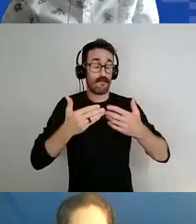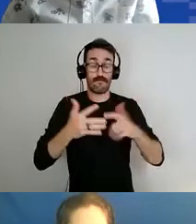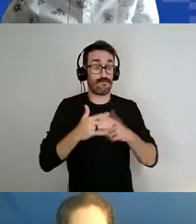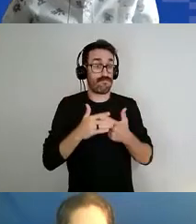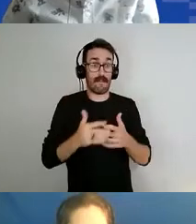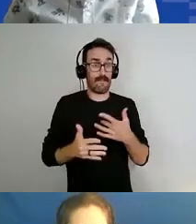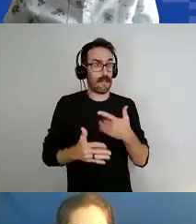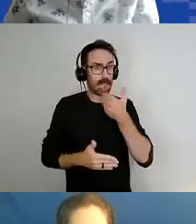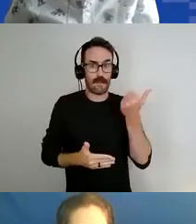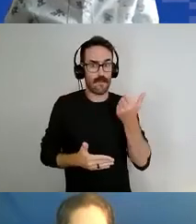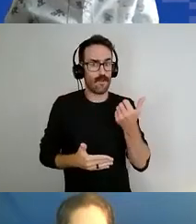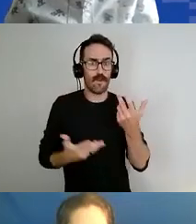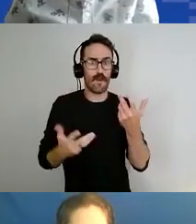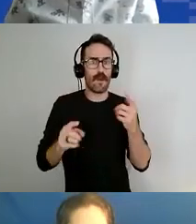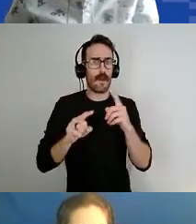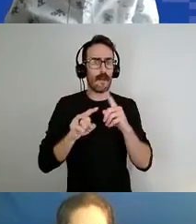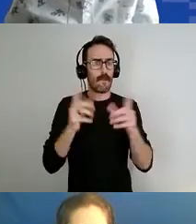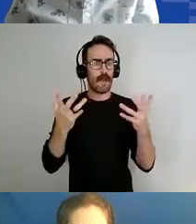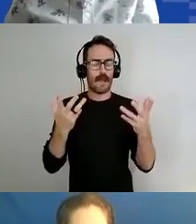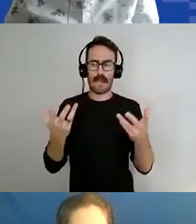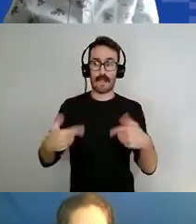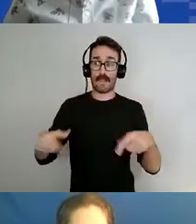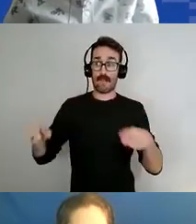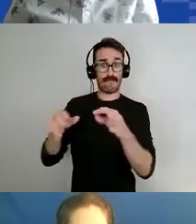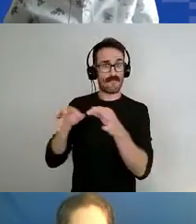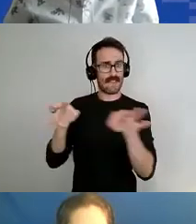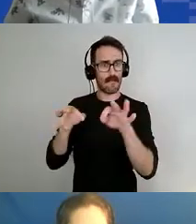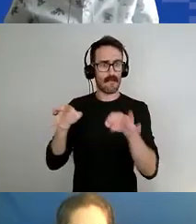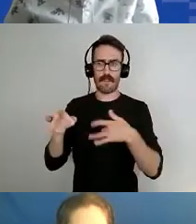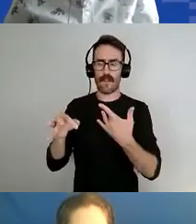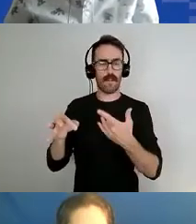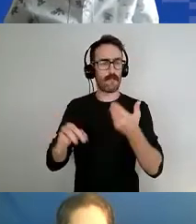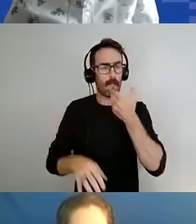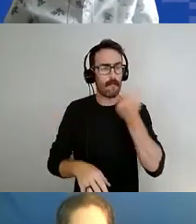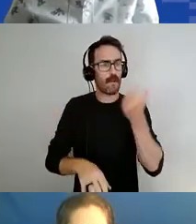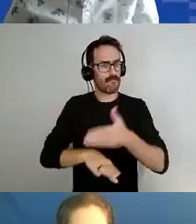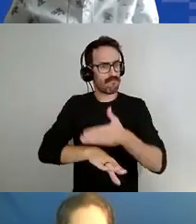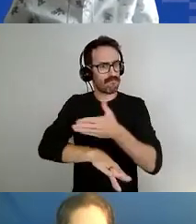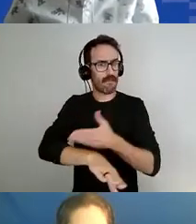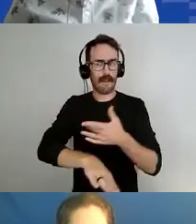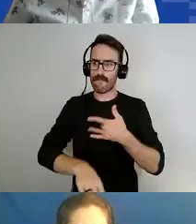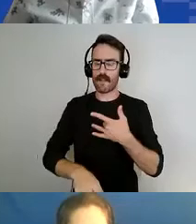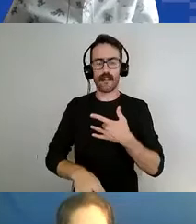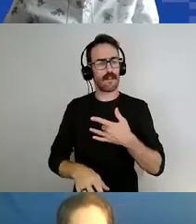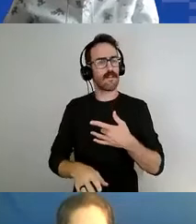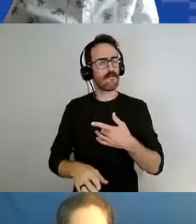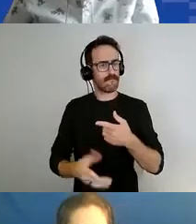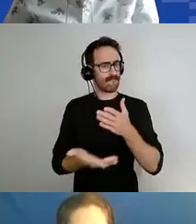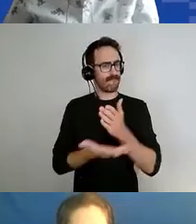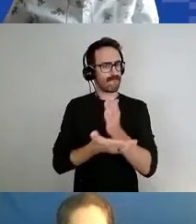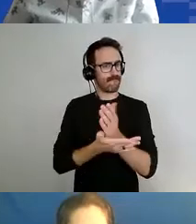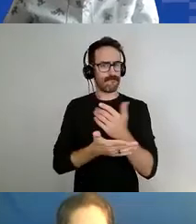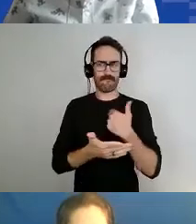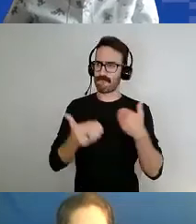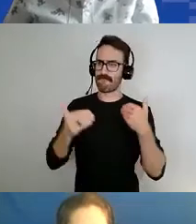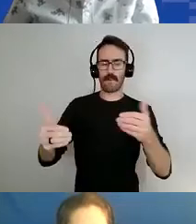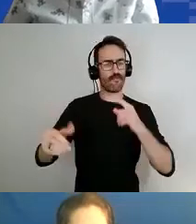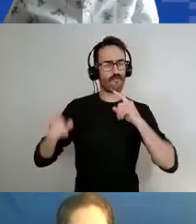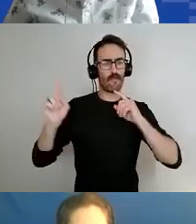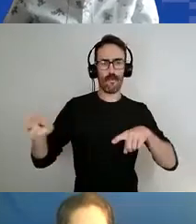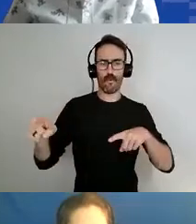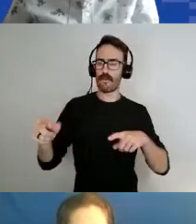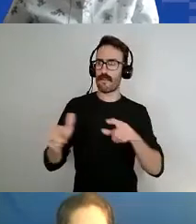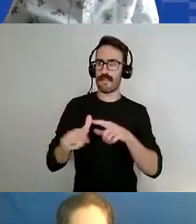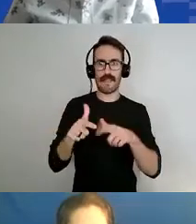bat, just because with those statements, I feel justified that I can go report and get something activated.